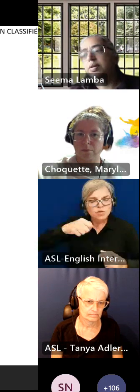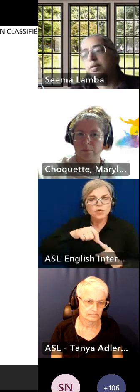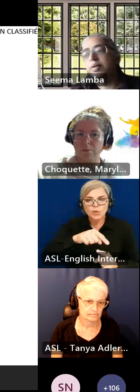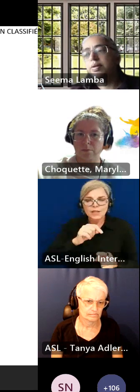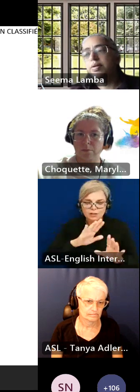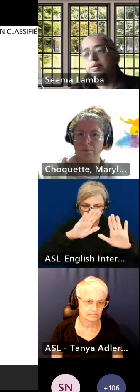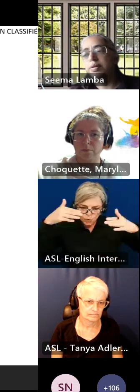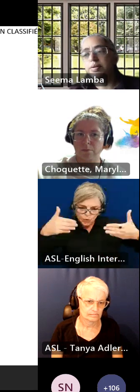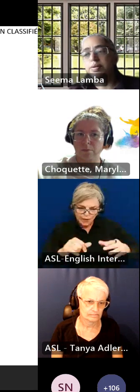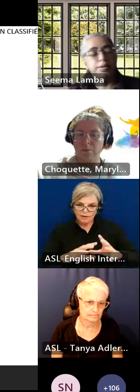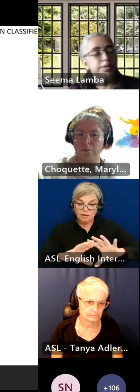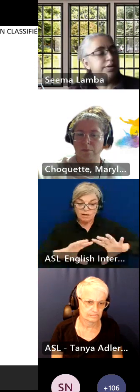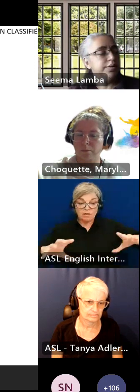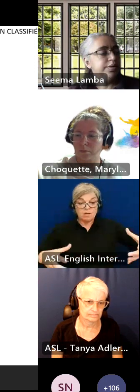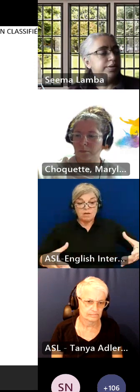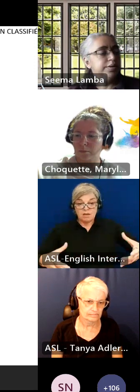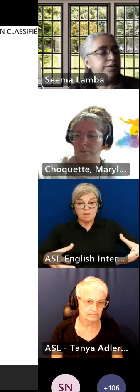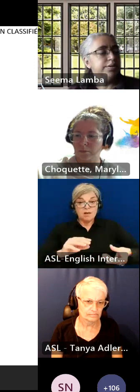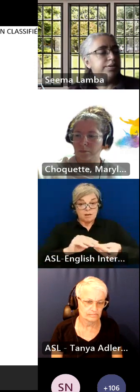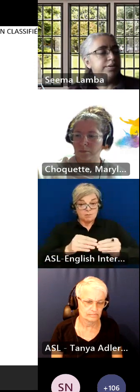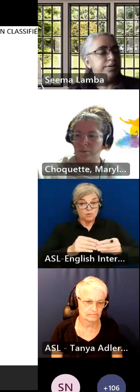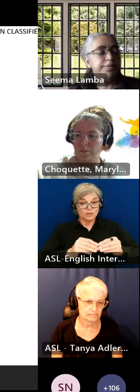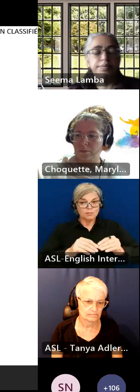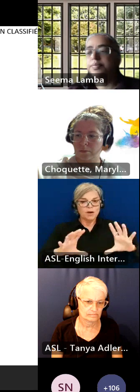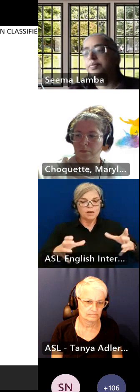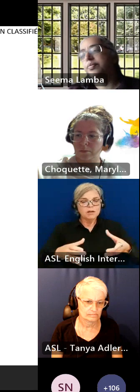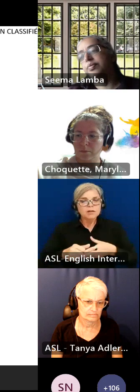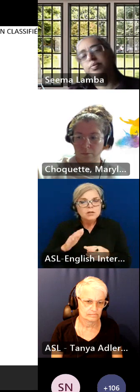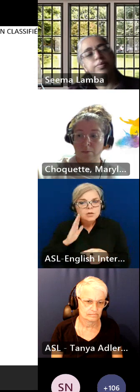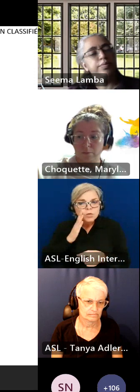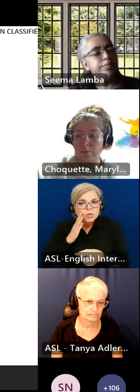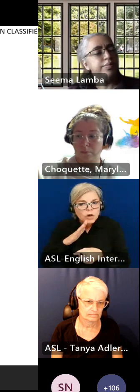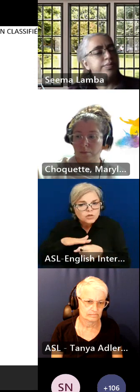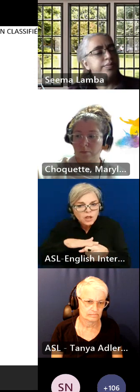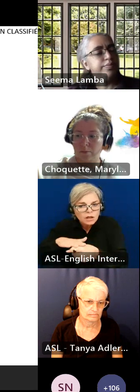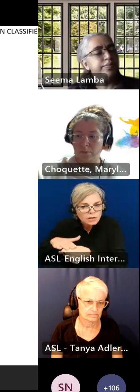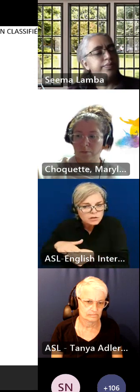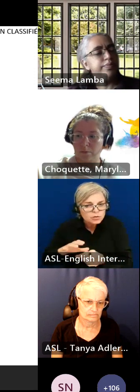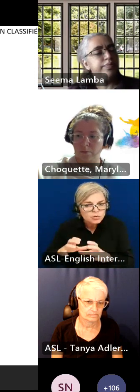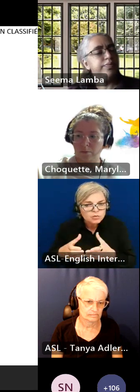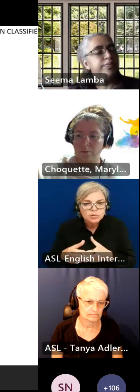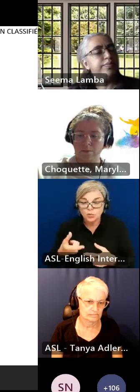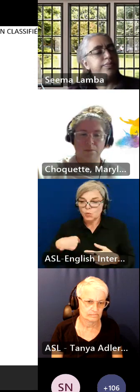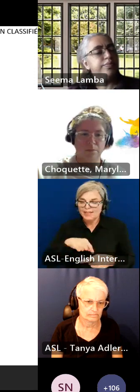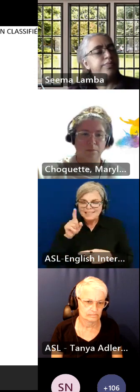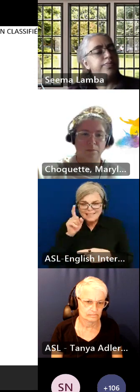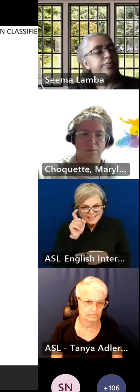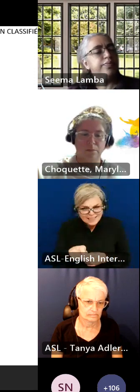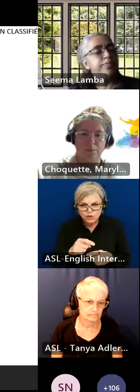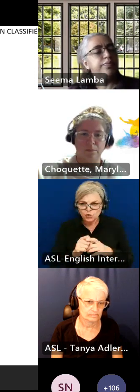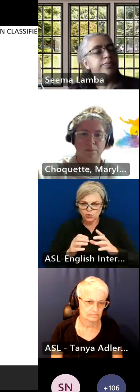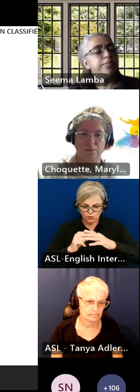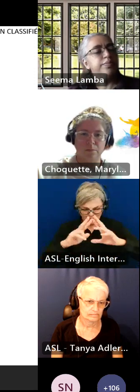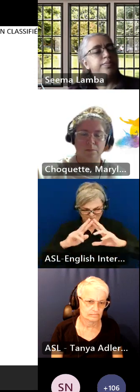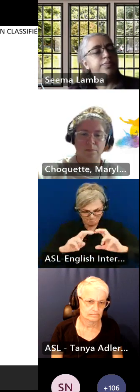get to see why we're talking about disaggregation. A lot of people don't get it. And